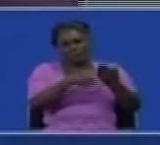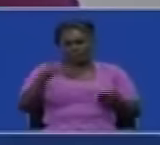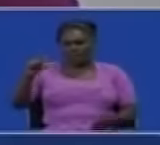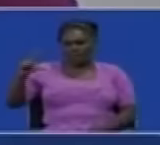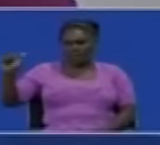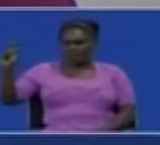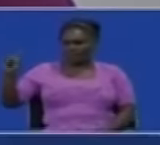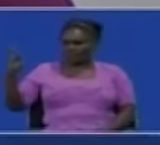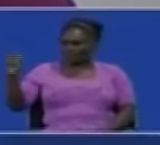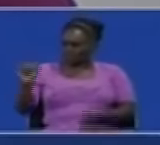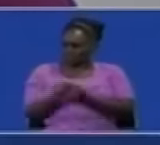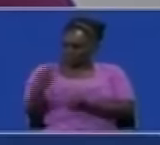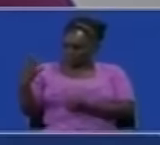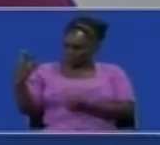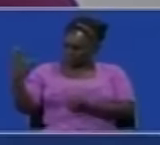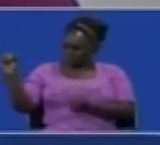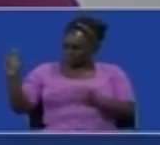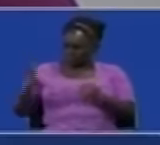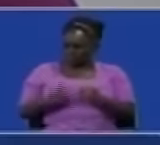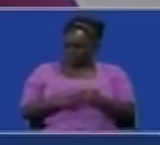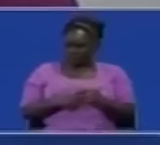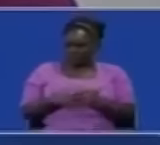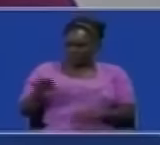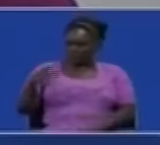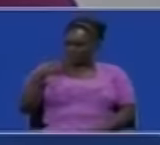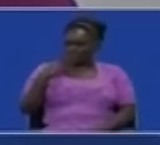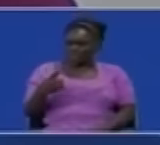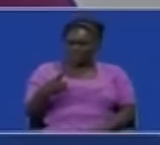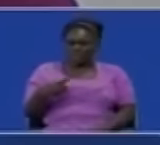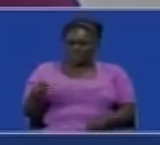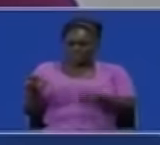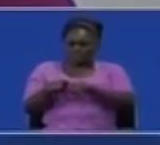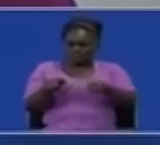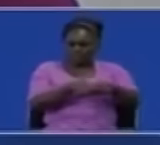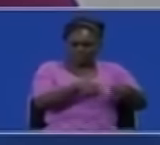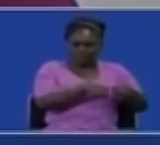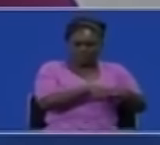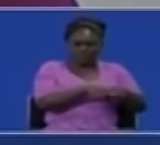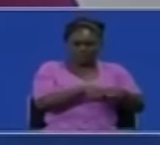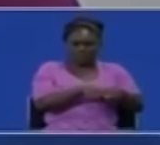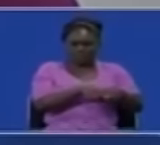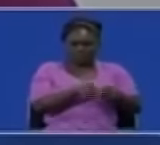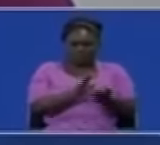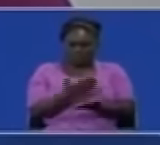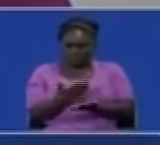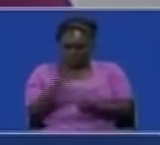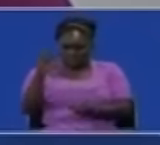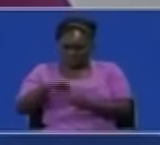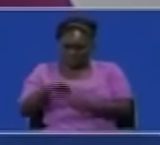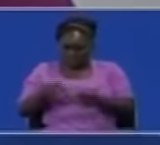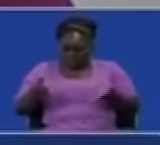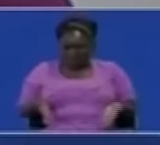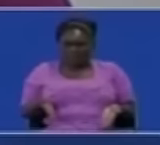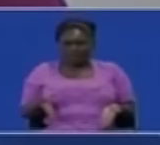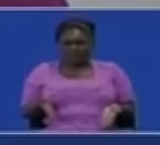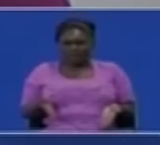talk about 2013, 2007, and you were talking about some of the similarities you're seeing between those elections and